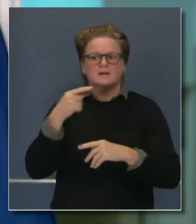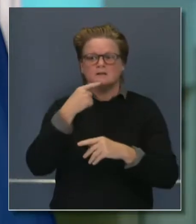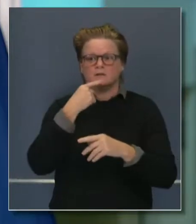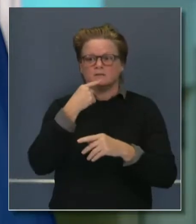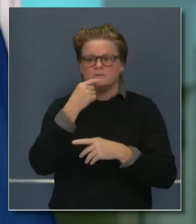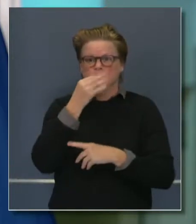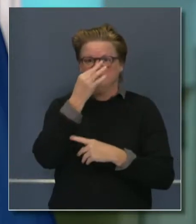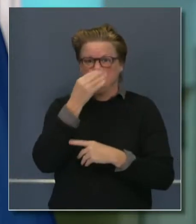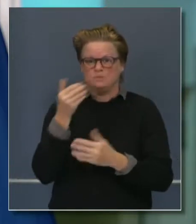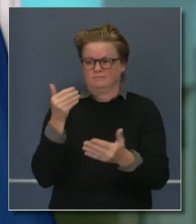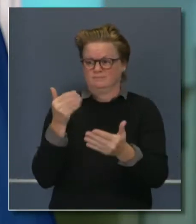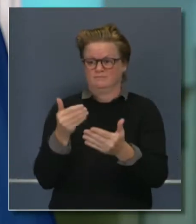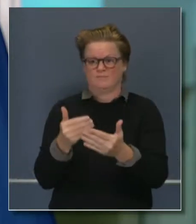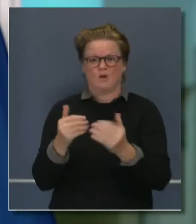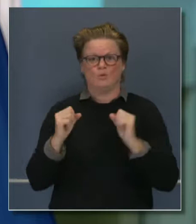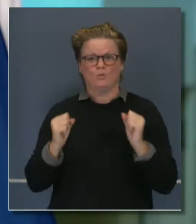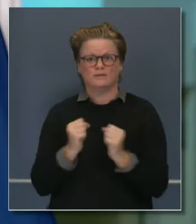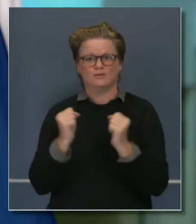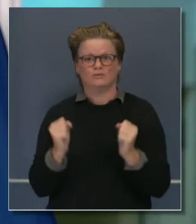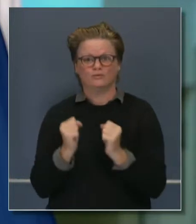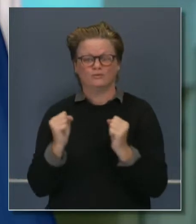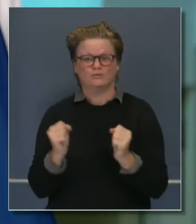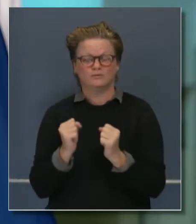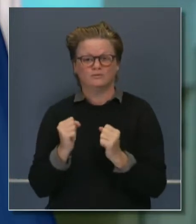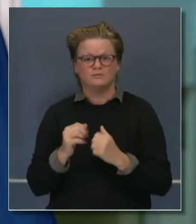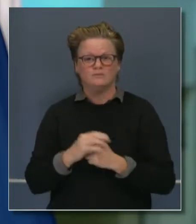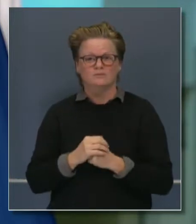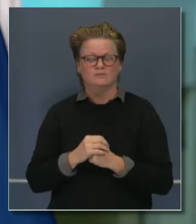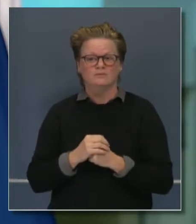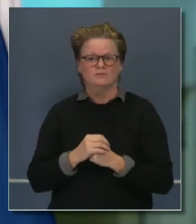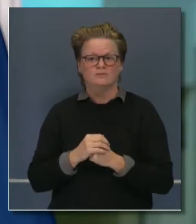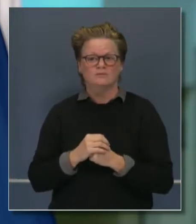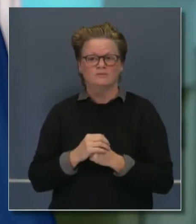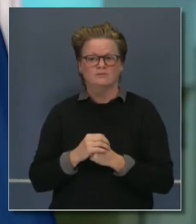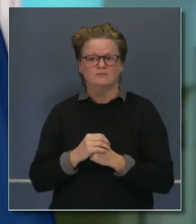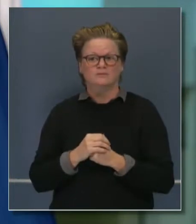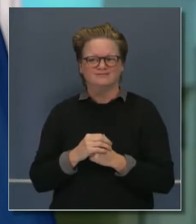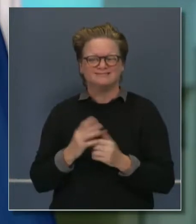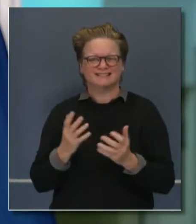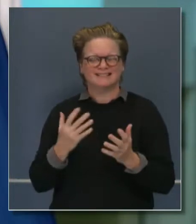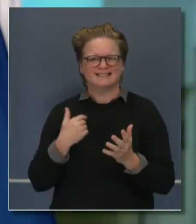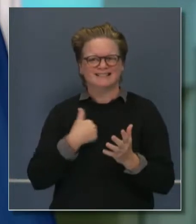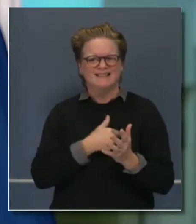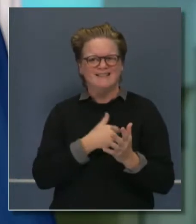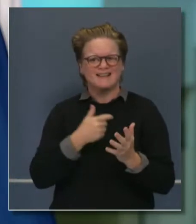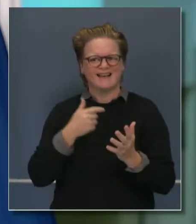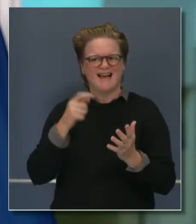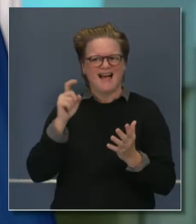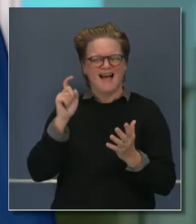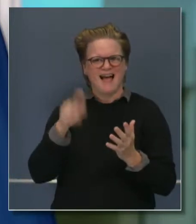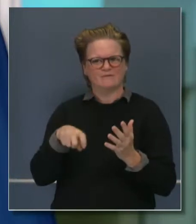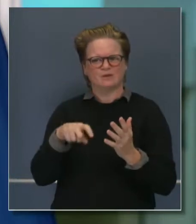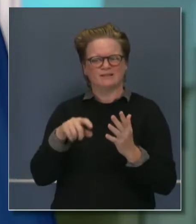also looking to change some of the messaging to address the areas where we're now seeing some